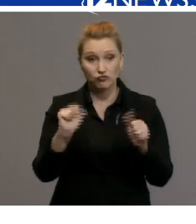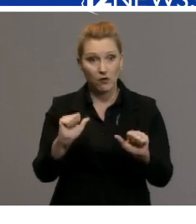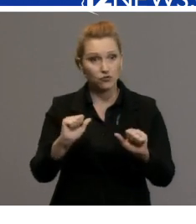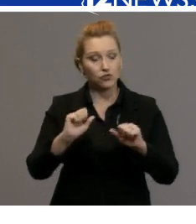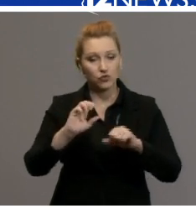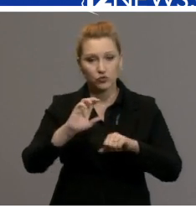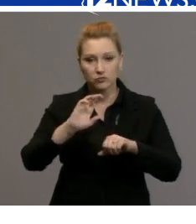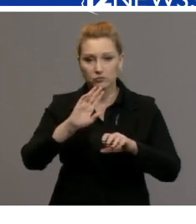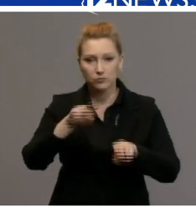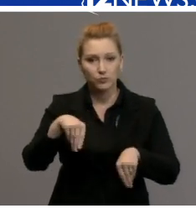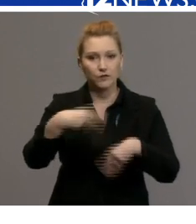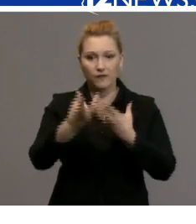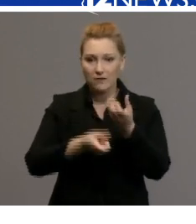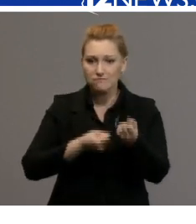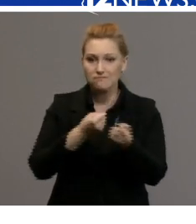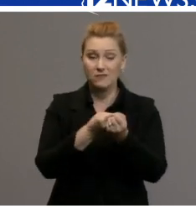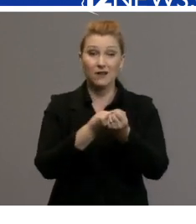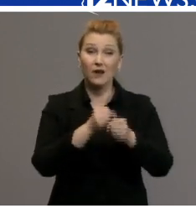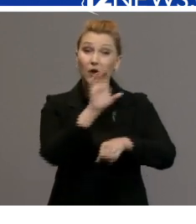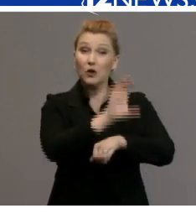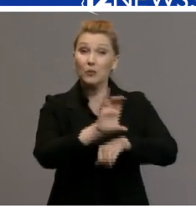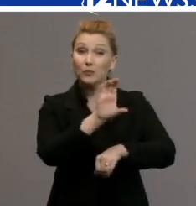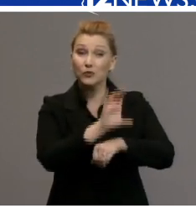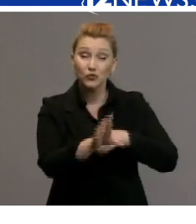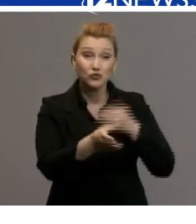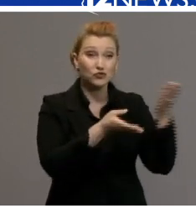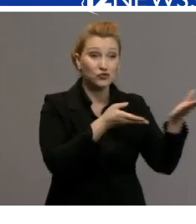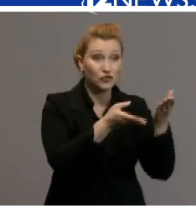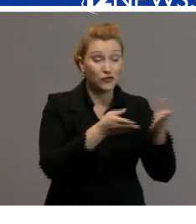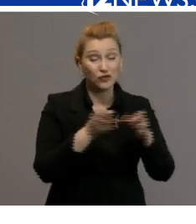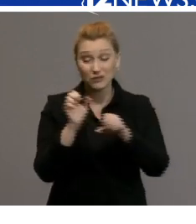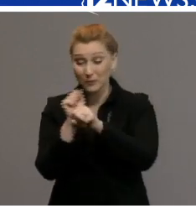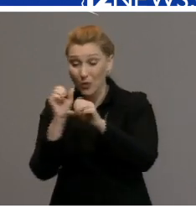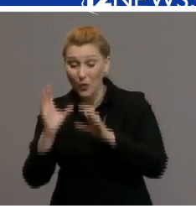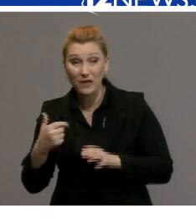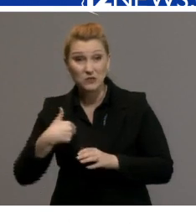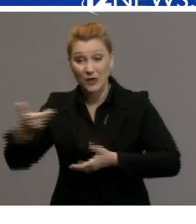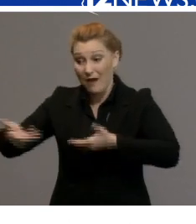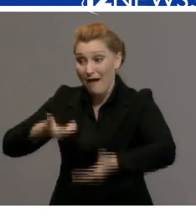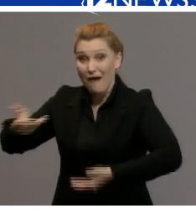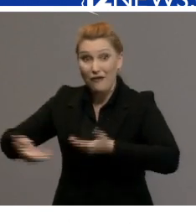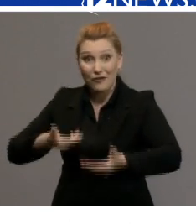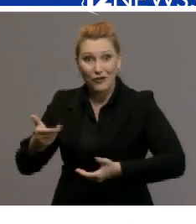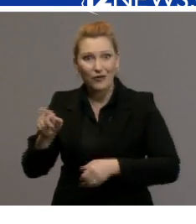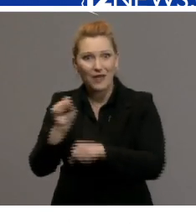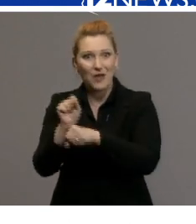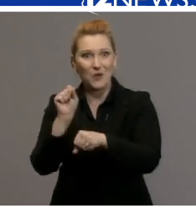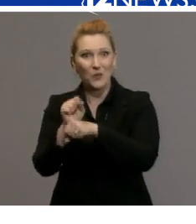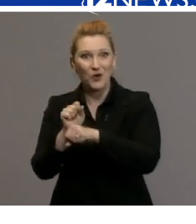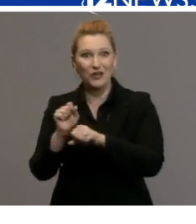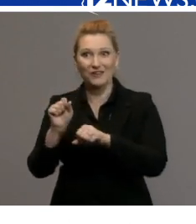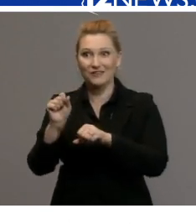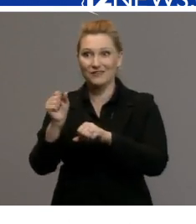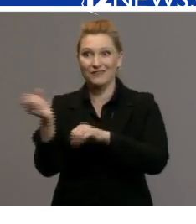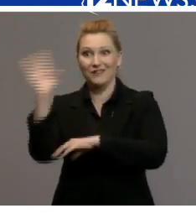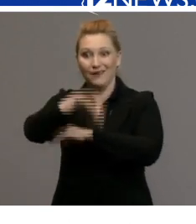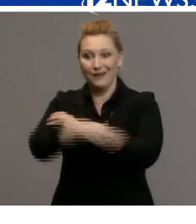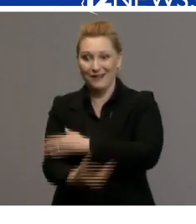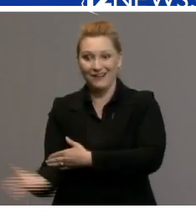servers, employees that are working there. They work through the weekend, Sunday and Monday of Memorial Day, but